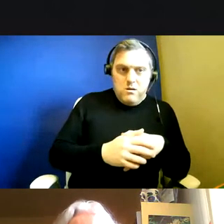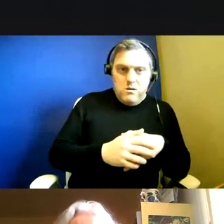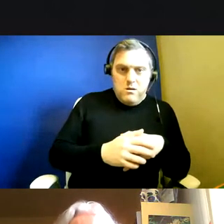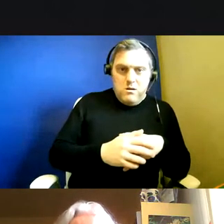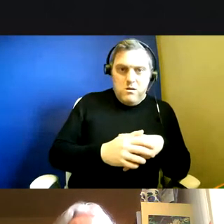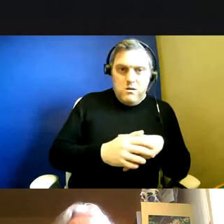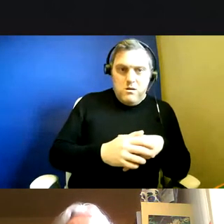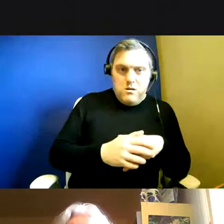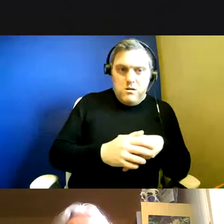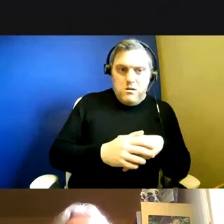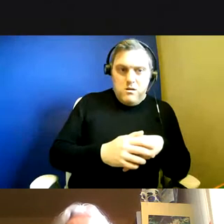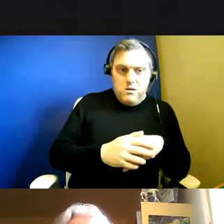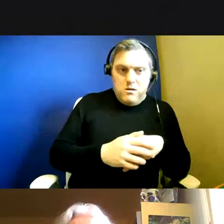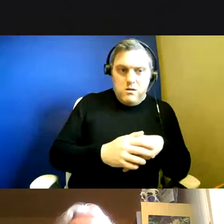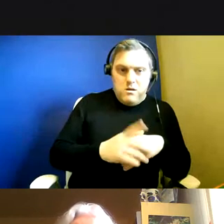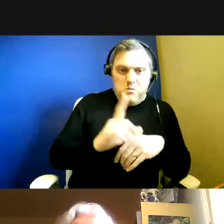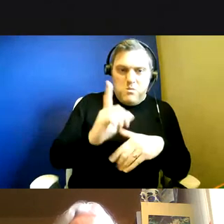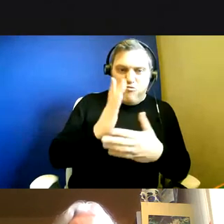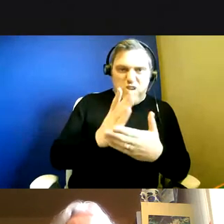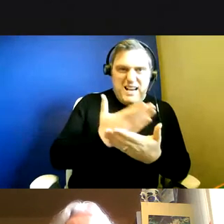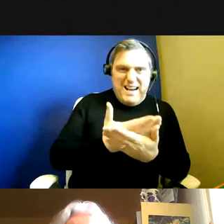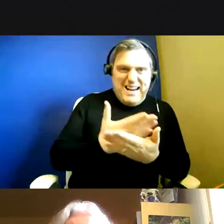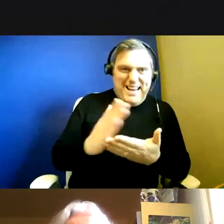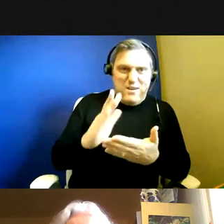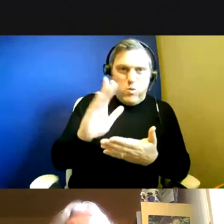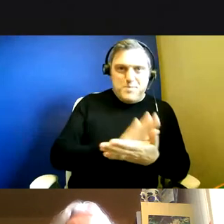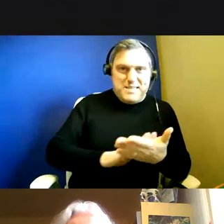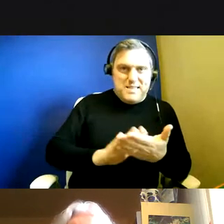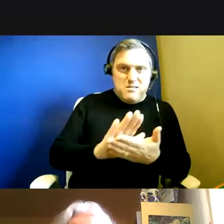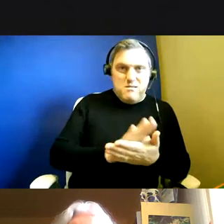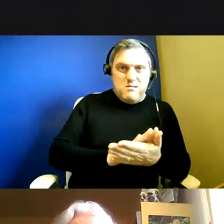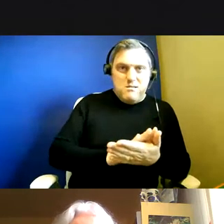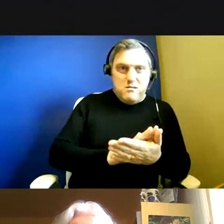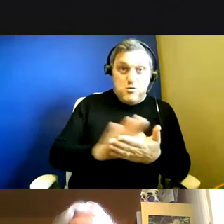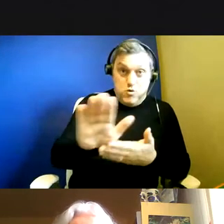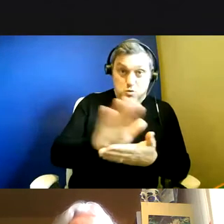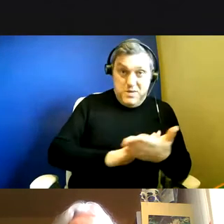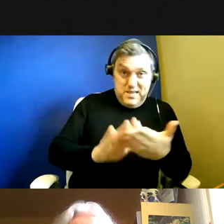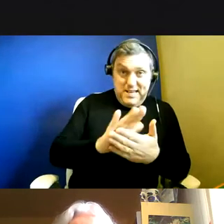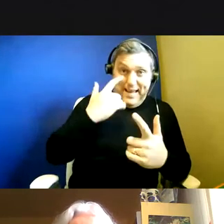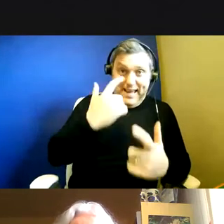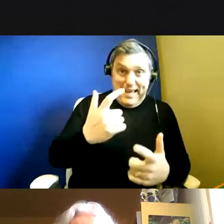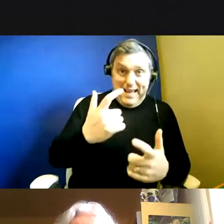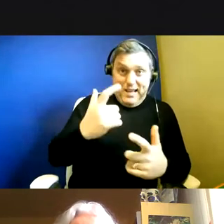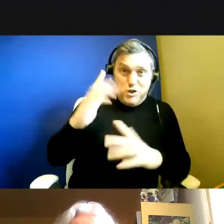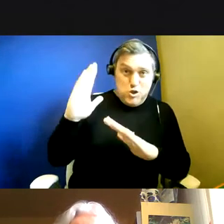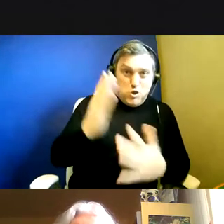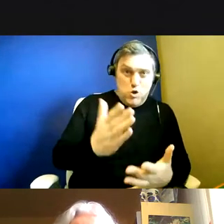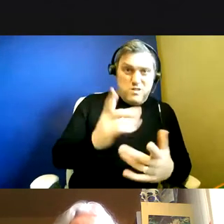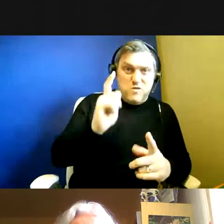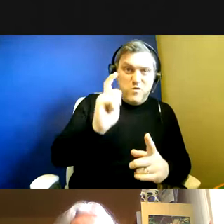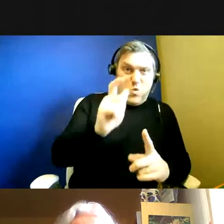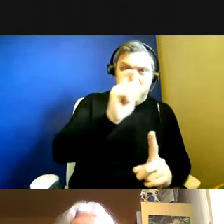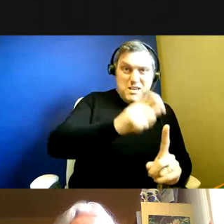I'm not entirely clear of the question. Do you mean care services for